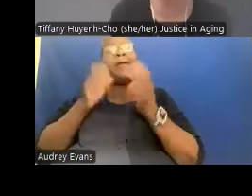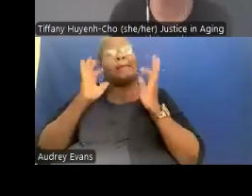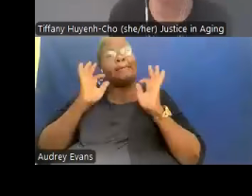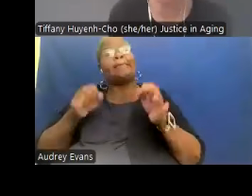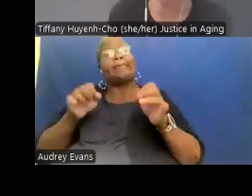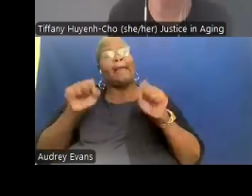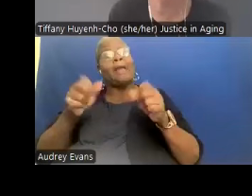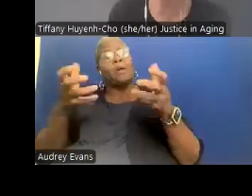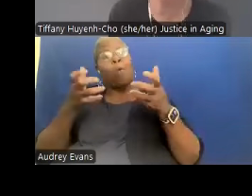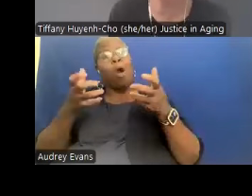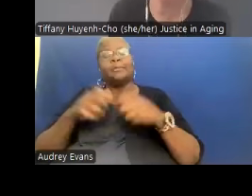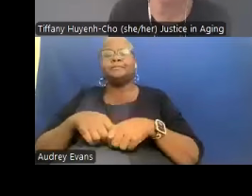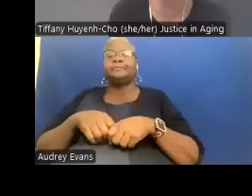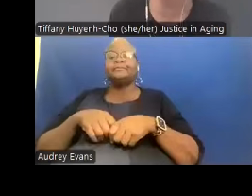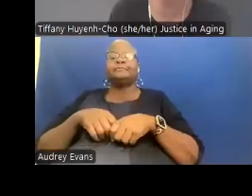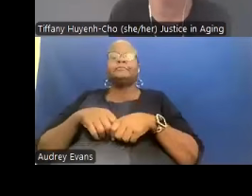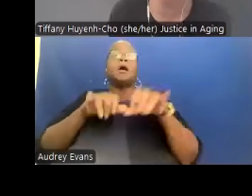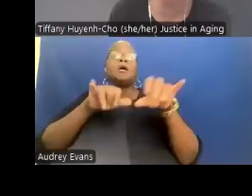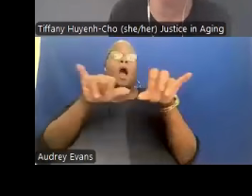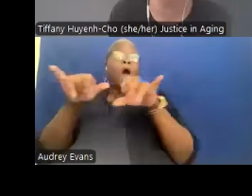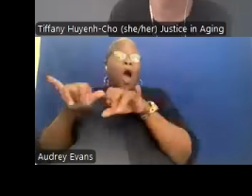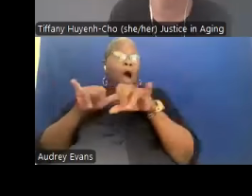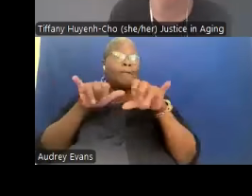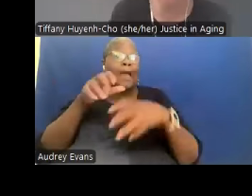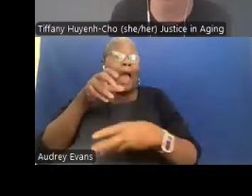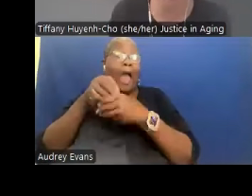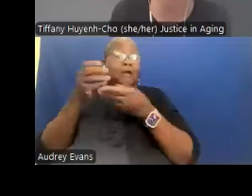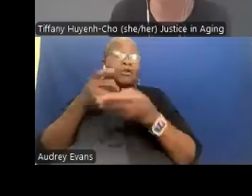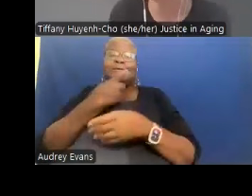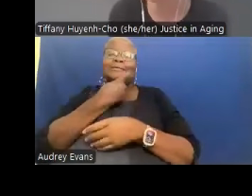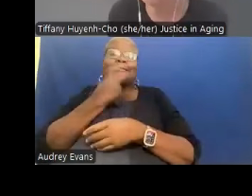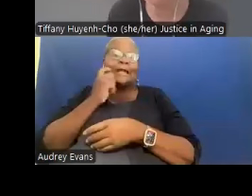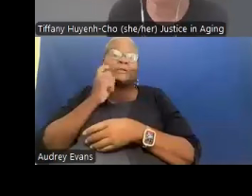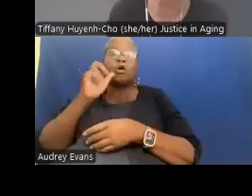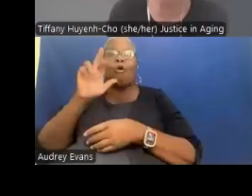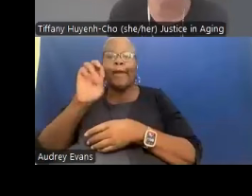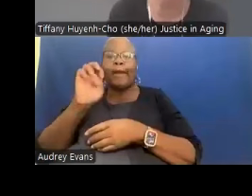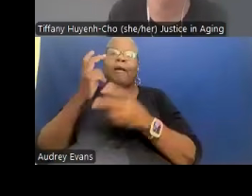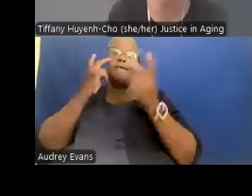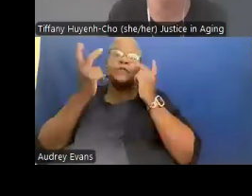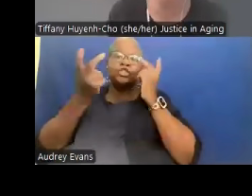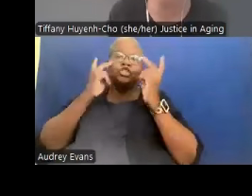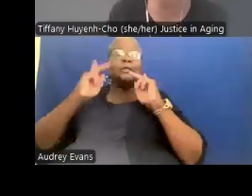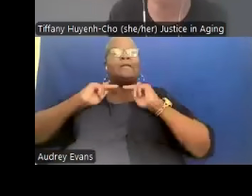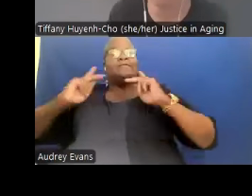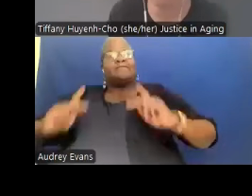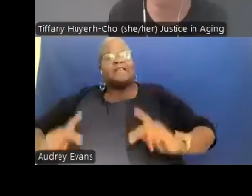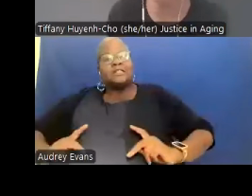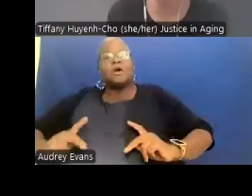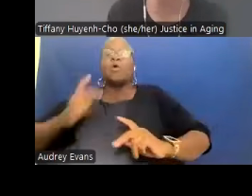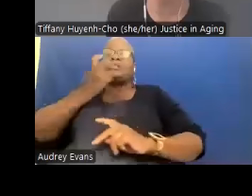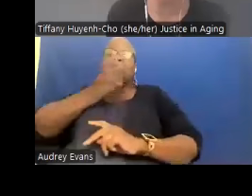so. So common optional services include dental care, vision, physical or speech